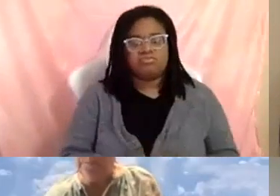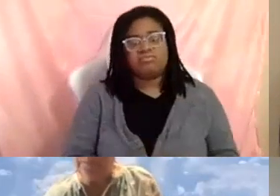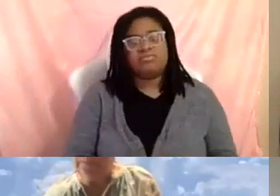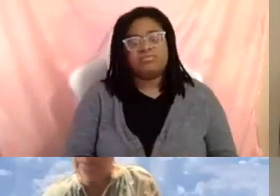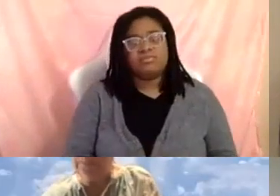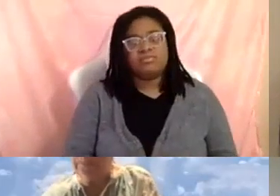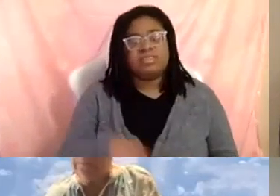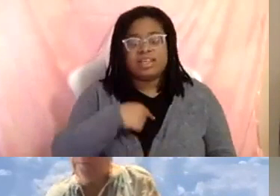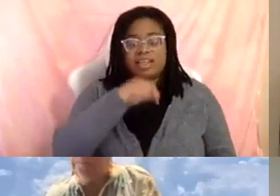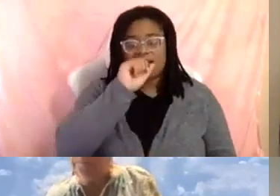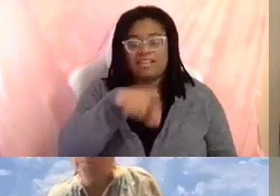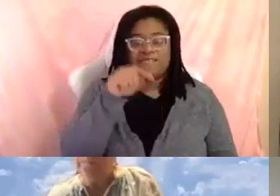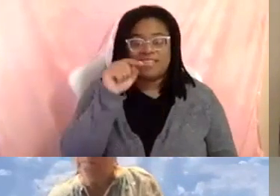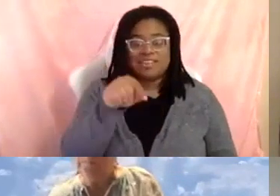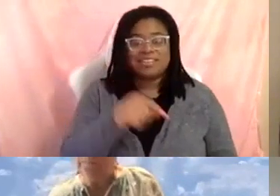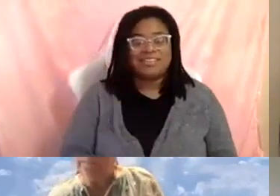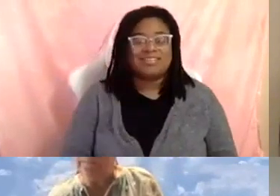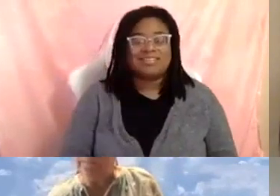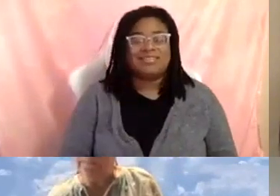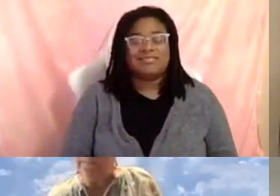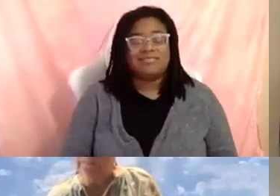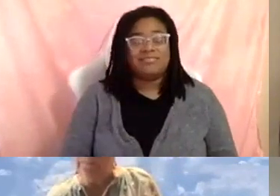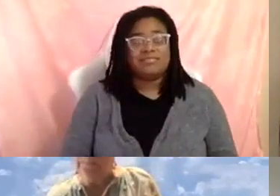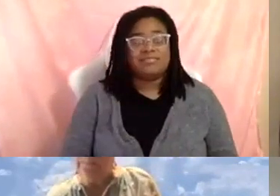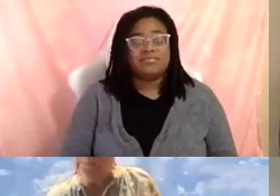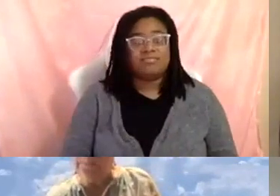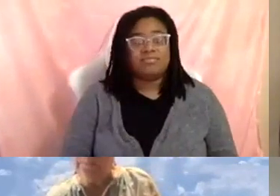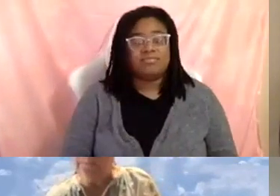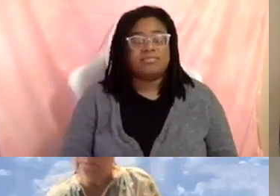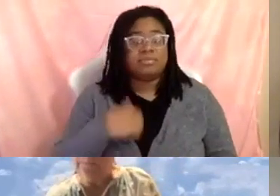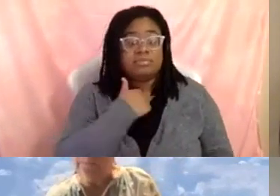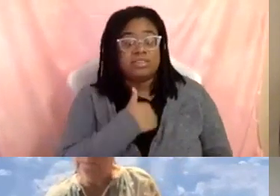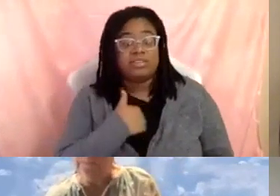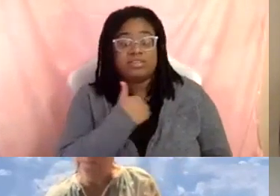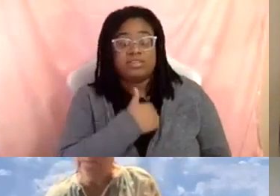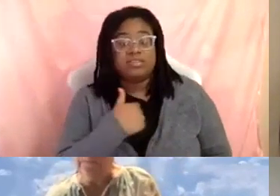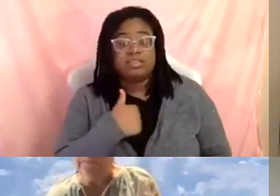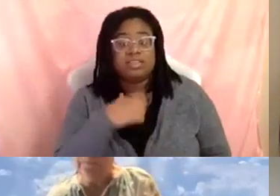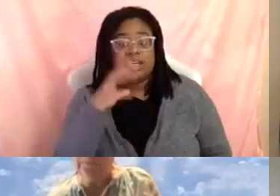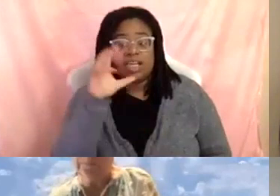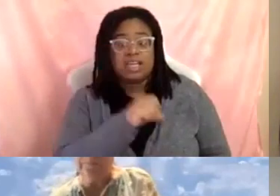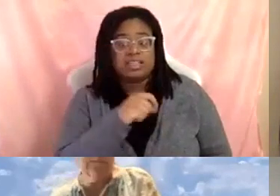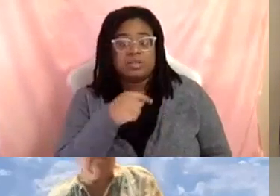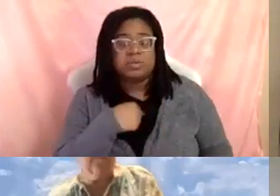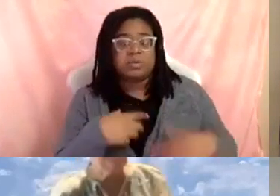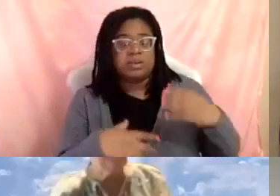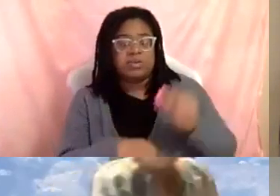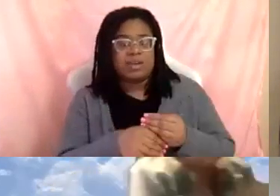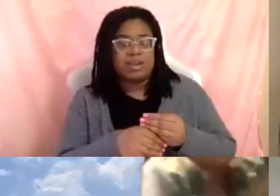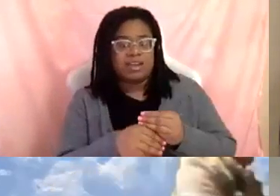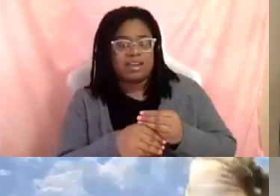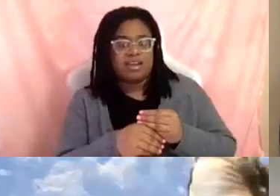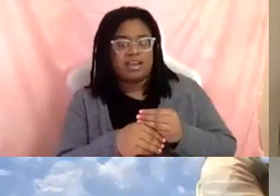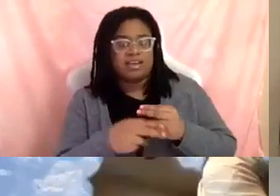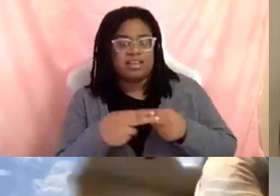I love this. Oh, I'm sorry. I guess we've added